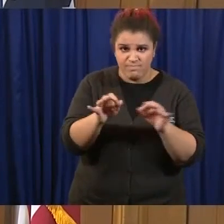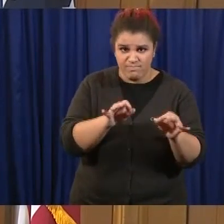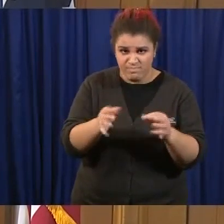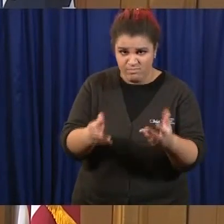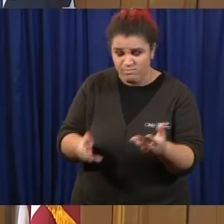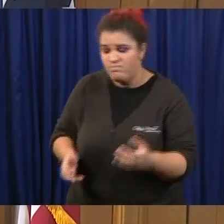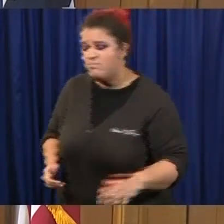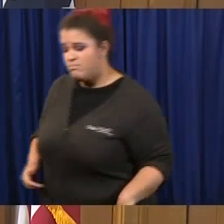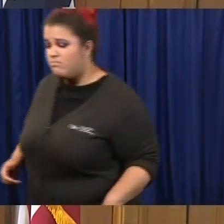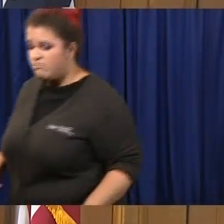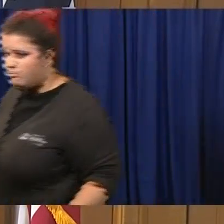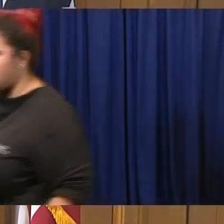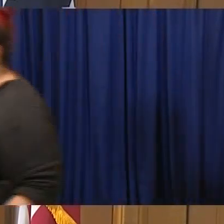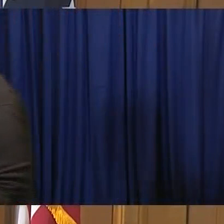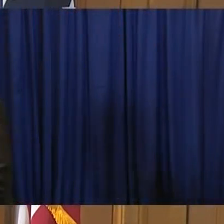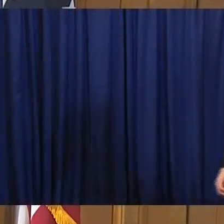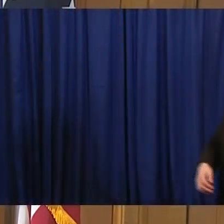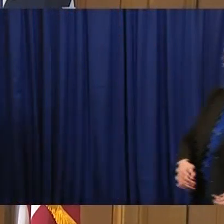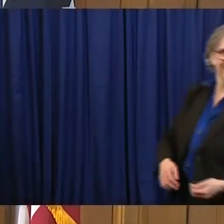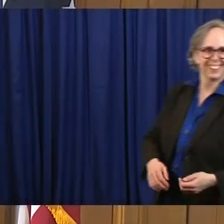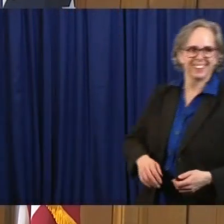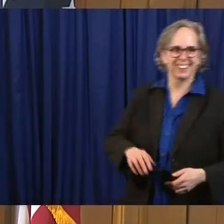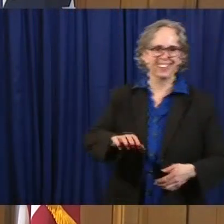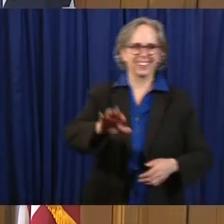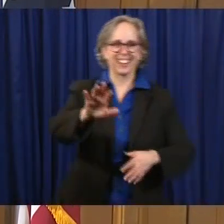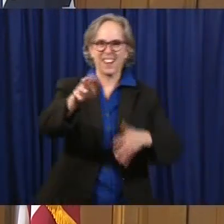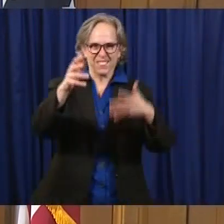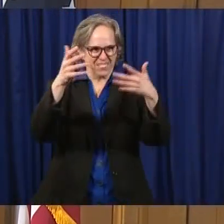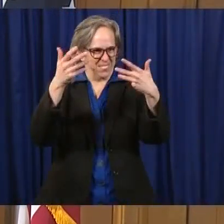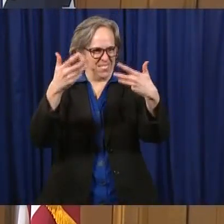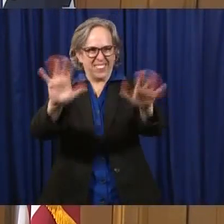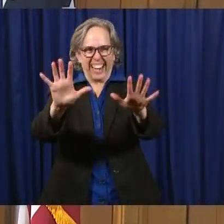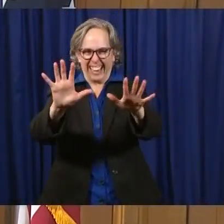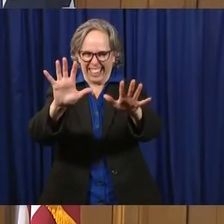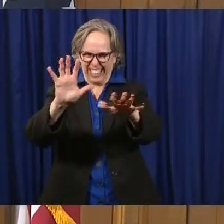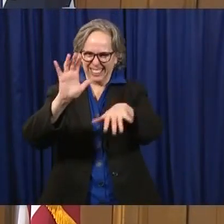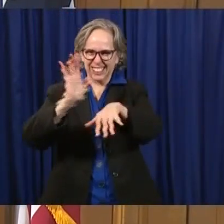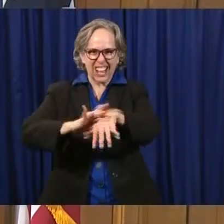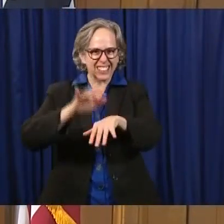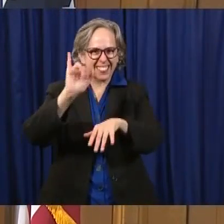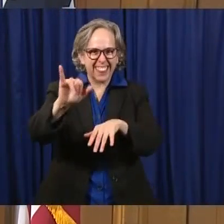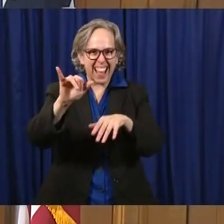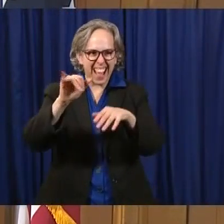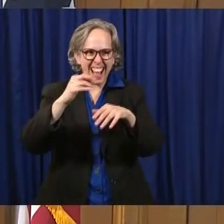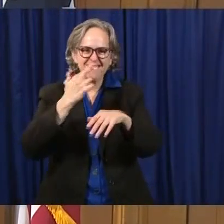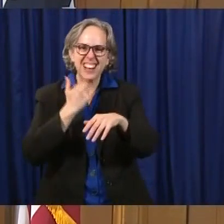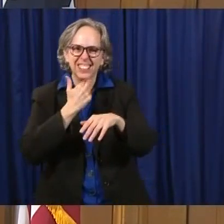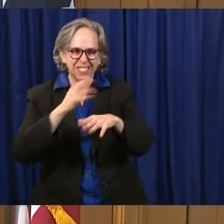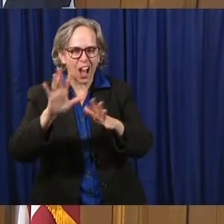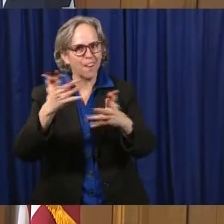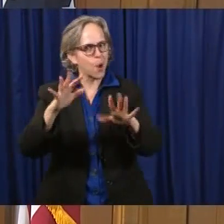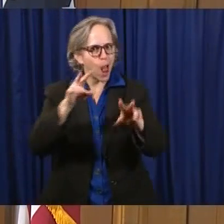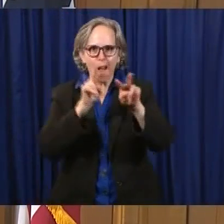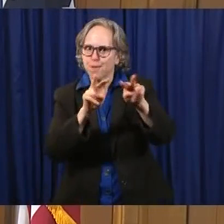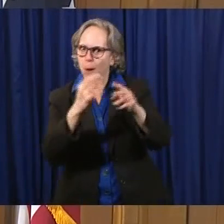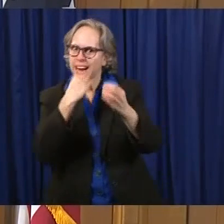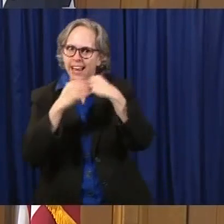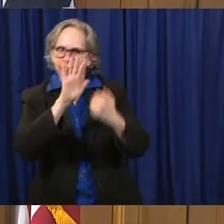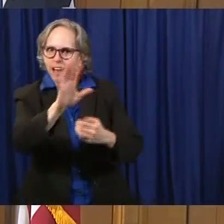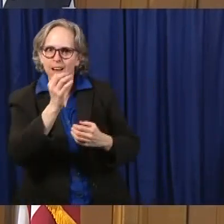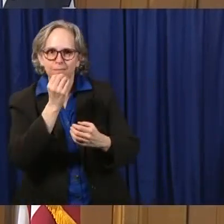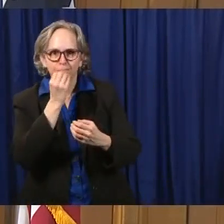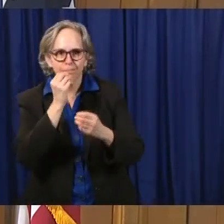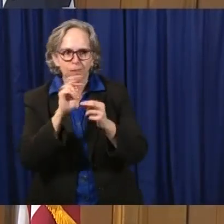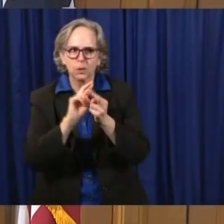Donuts a number of times, and we look forward to having them again. Look, we